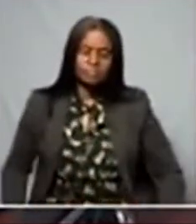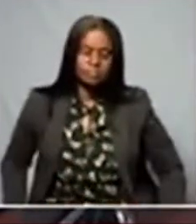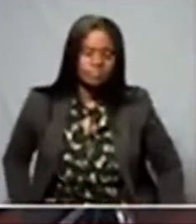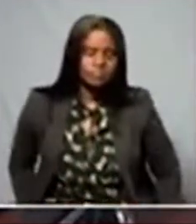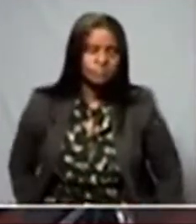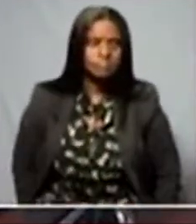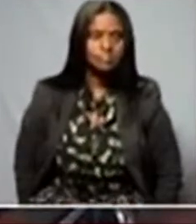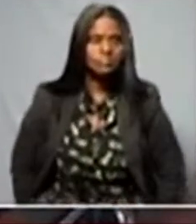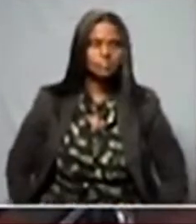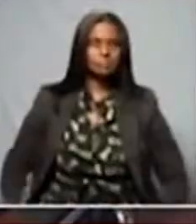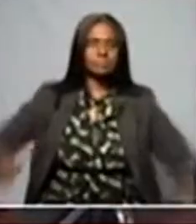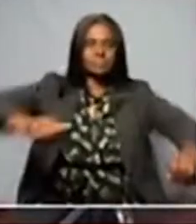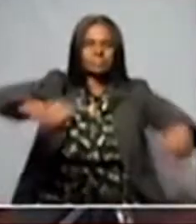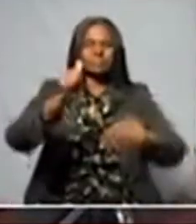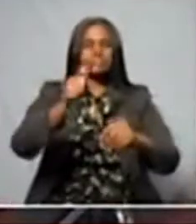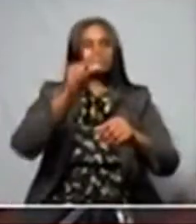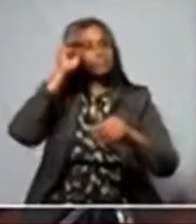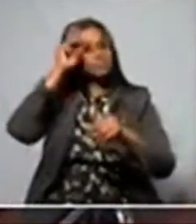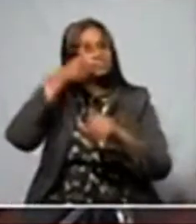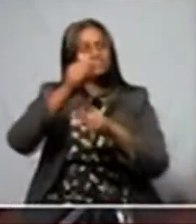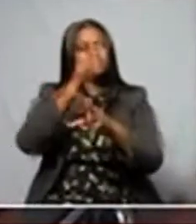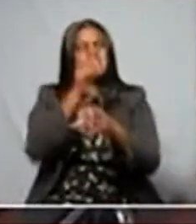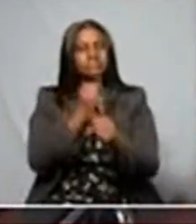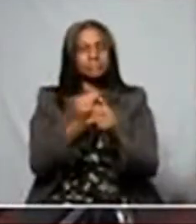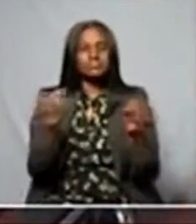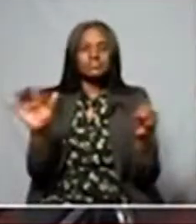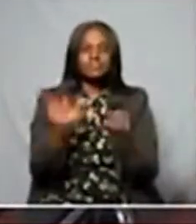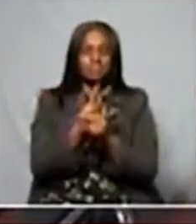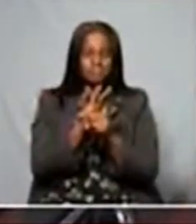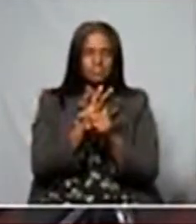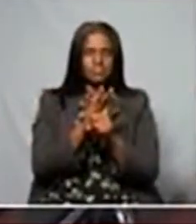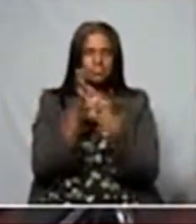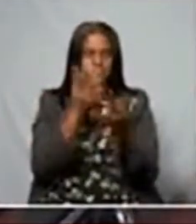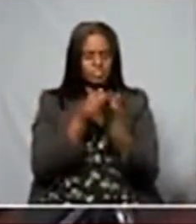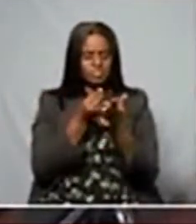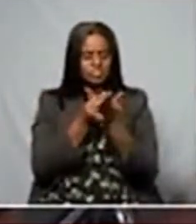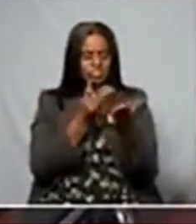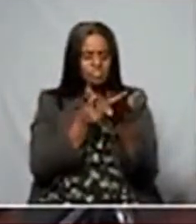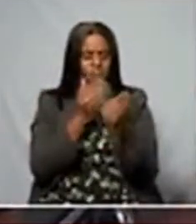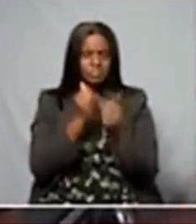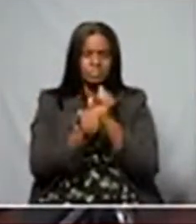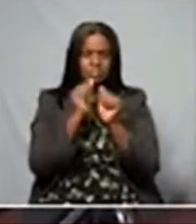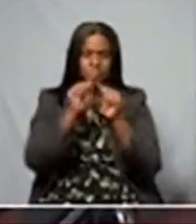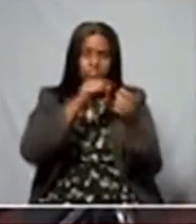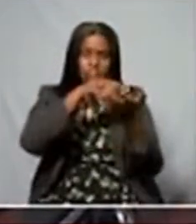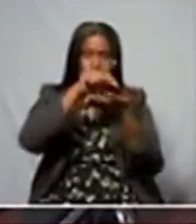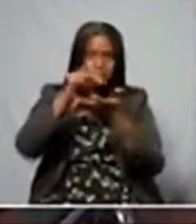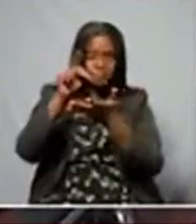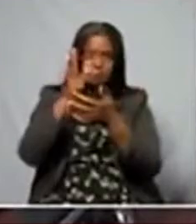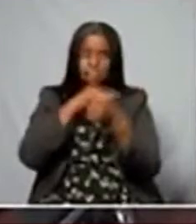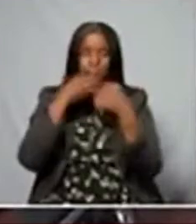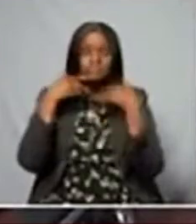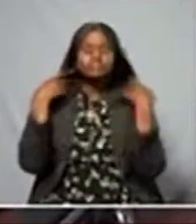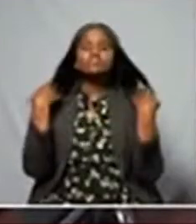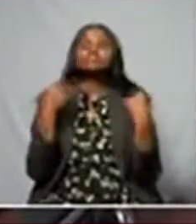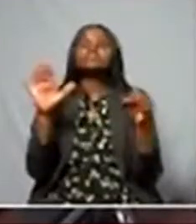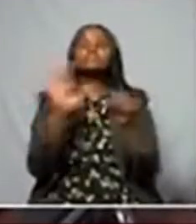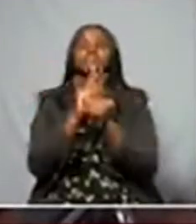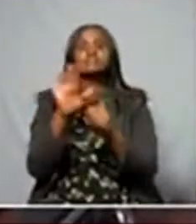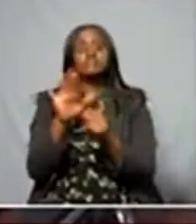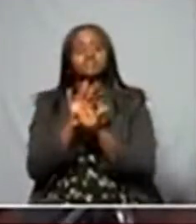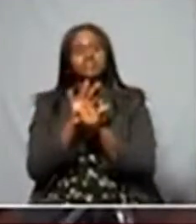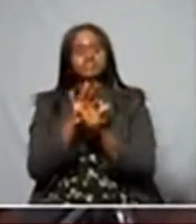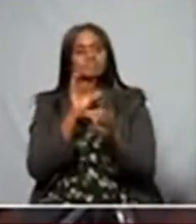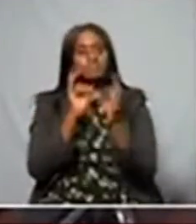Has the minister fully received the money that could have been paid fully